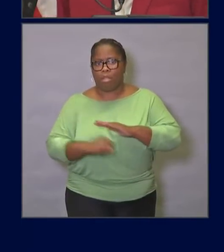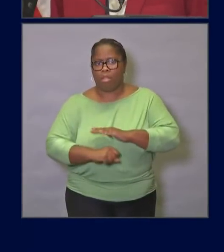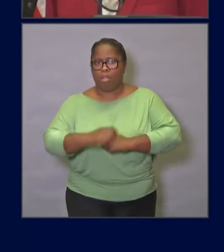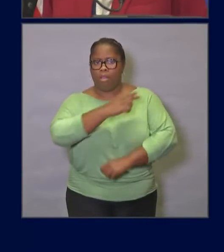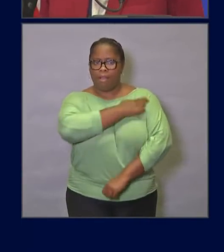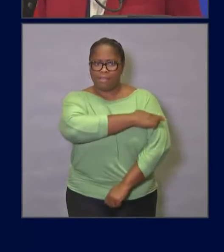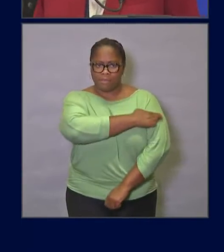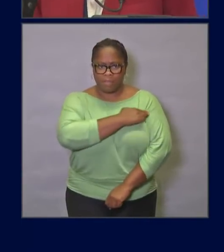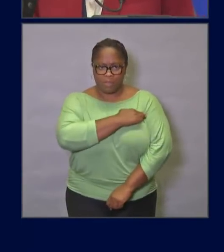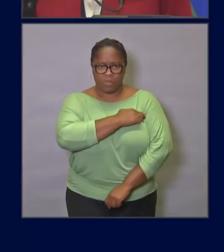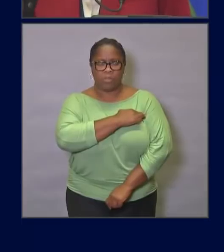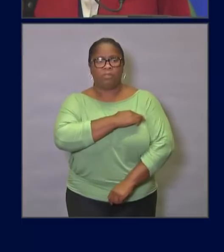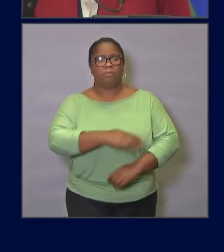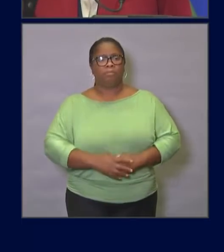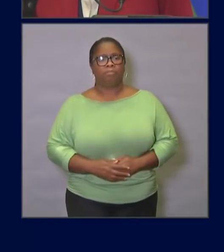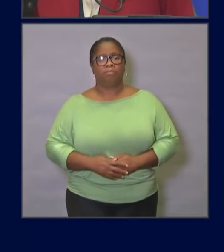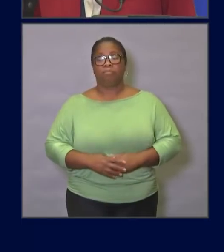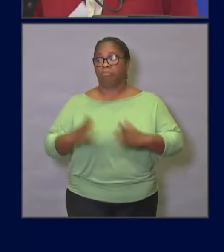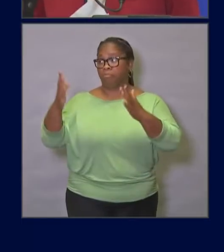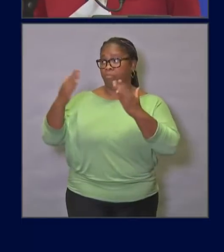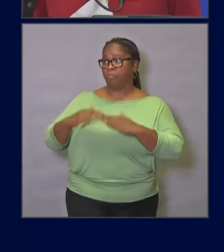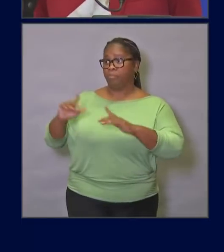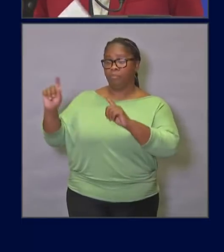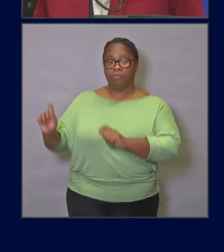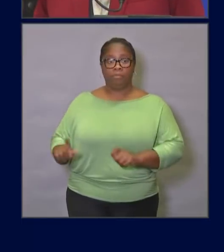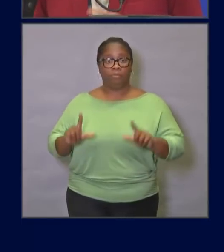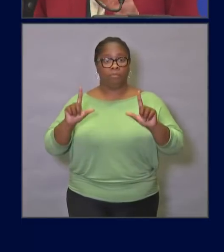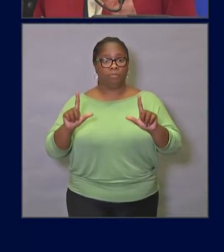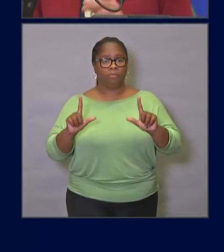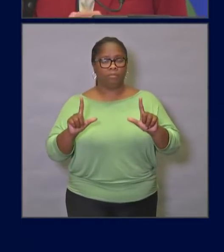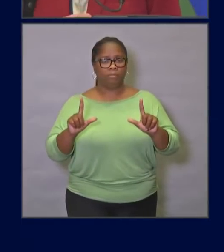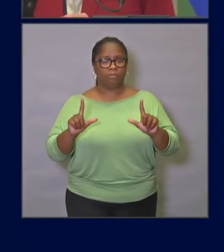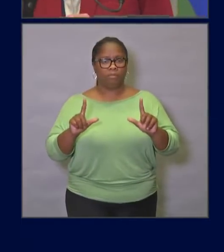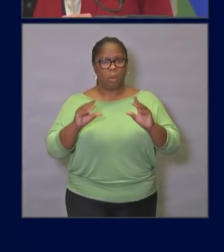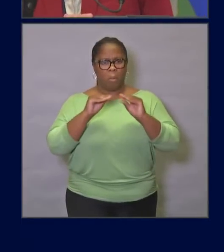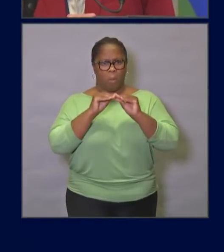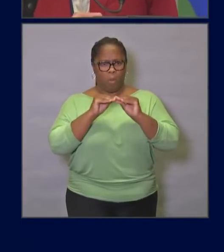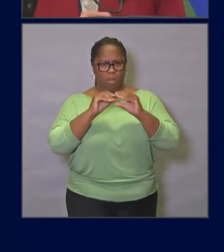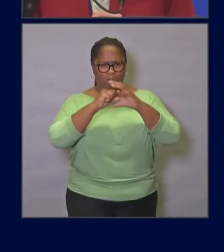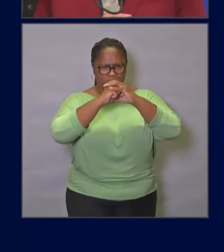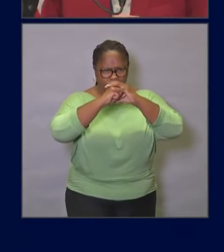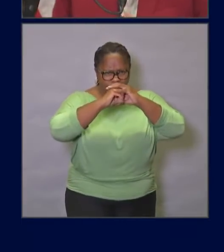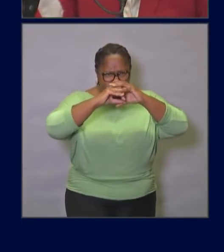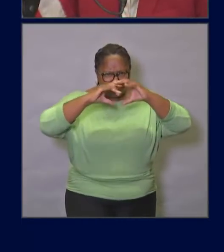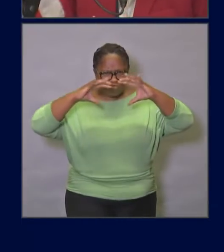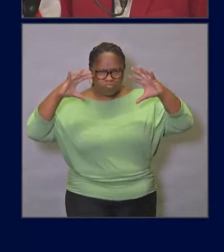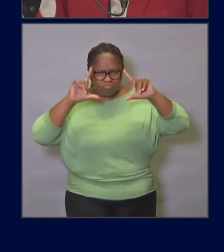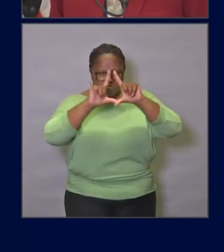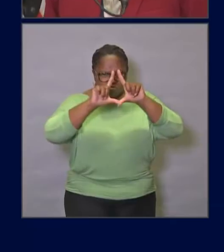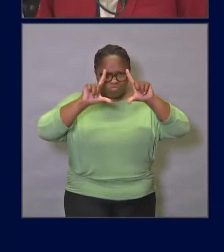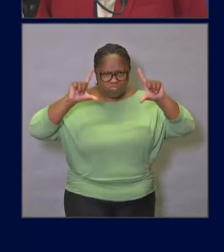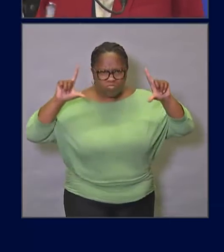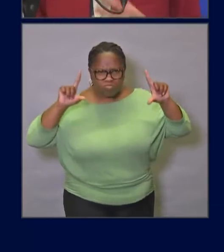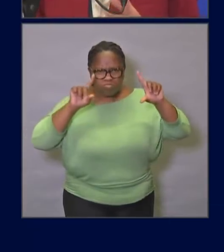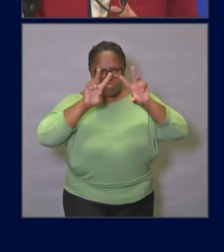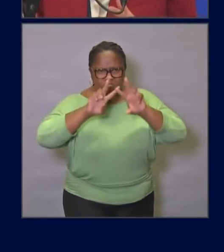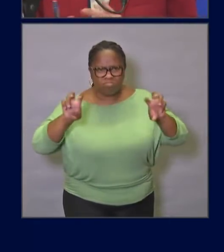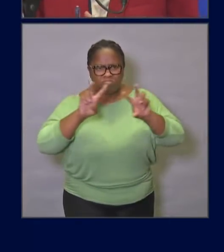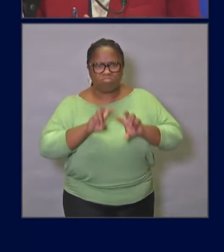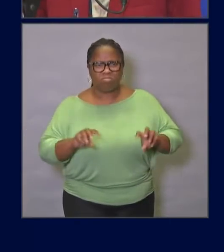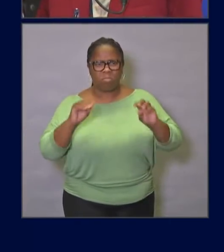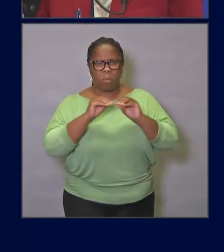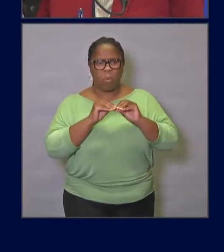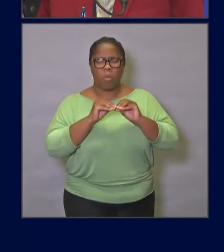look in the next slide at a more granular look at what we're seeing with pediatric patients. It's a very